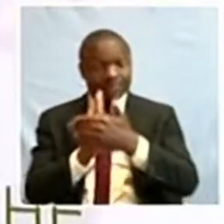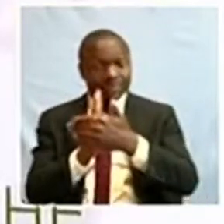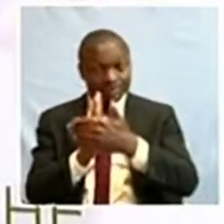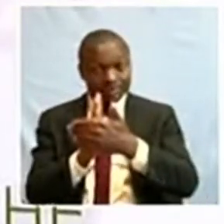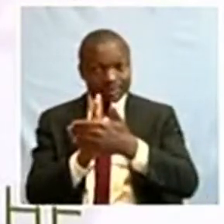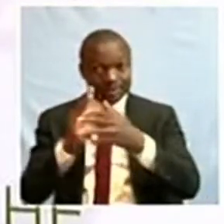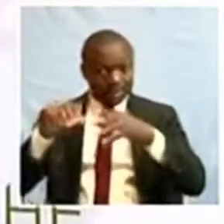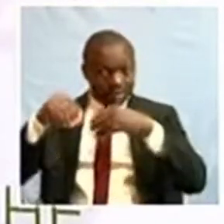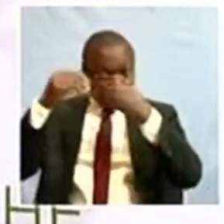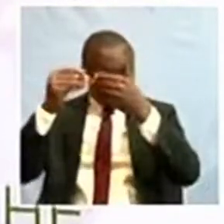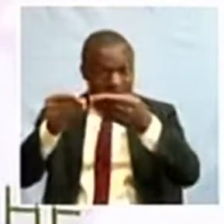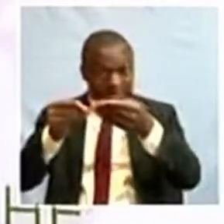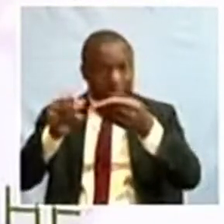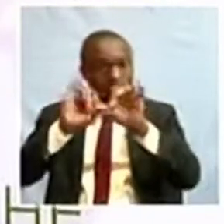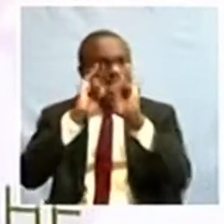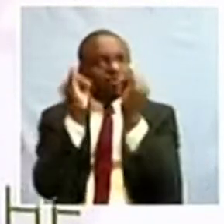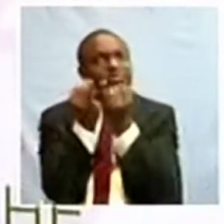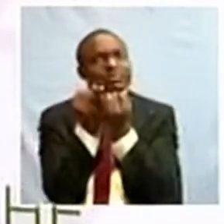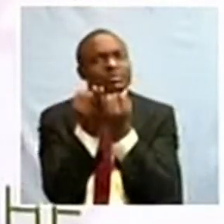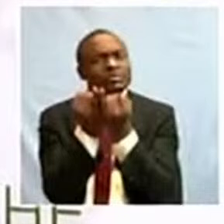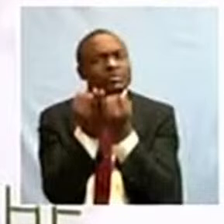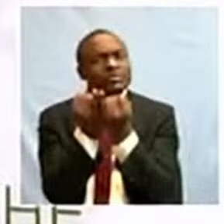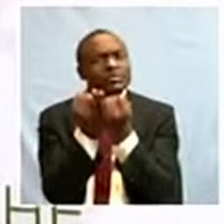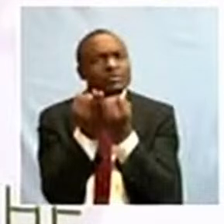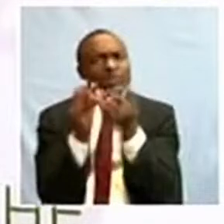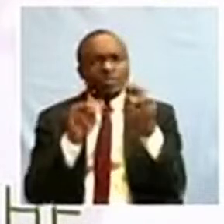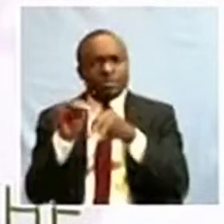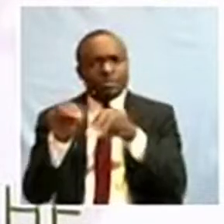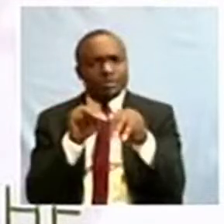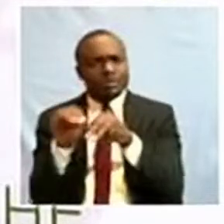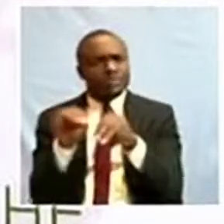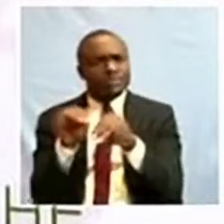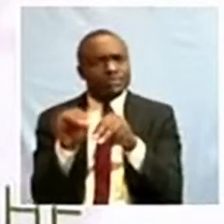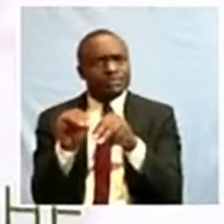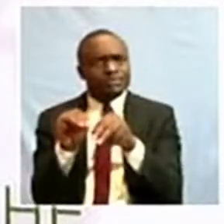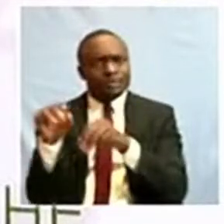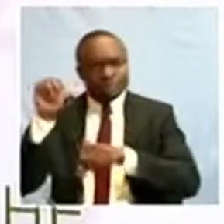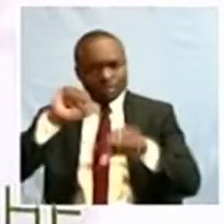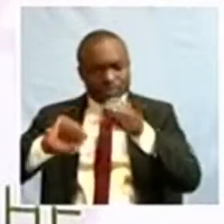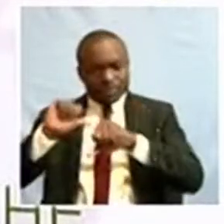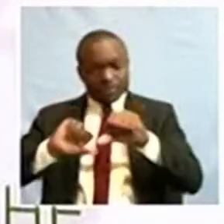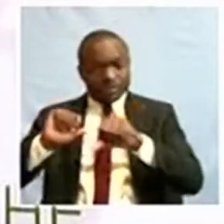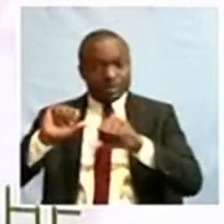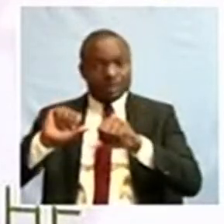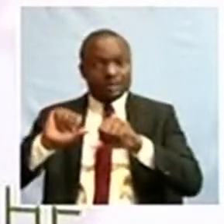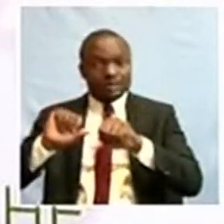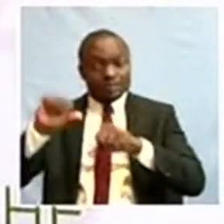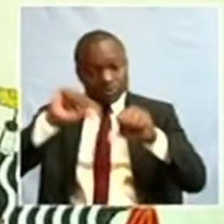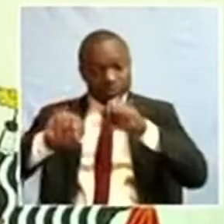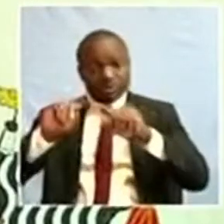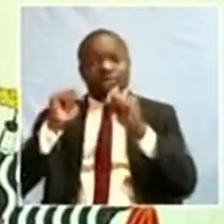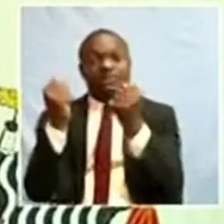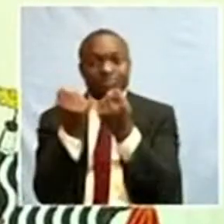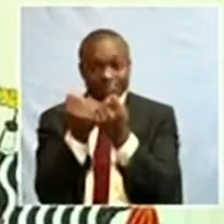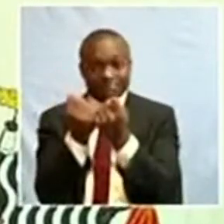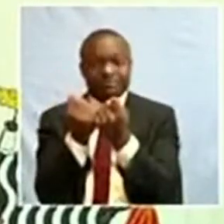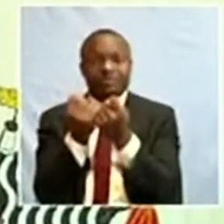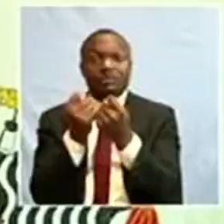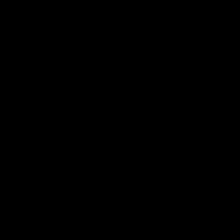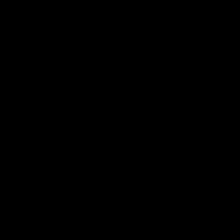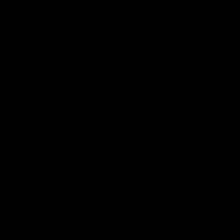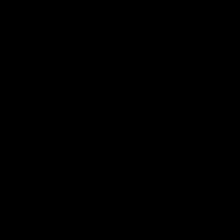is provided to the entity or to management at the auditor's office? to the audit team. Oh, okay. Yes.